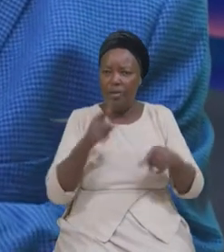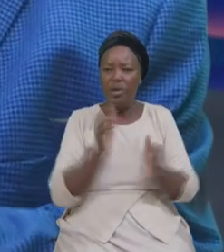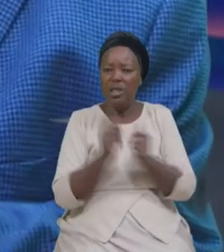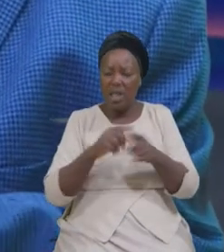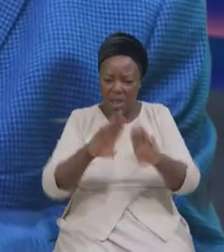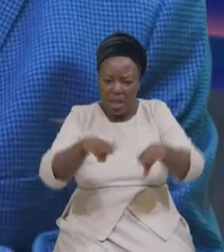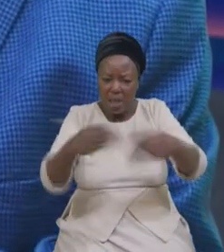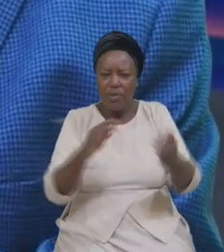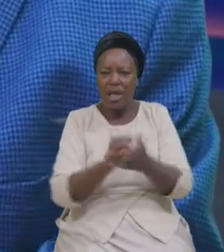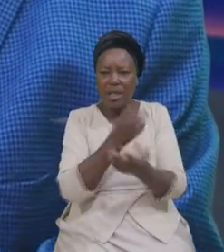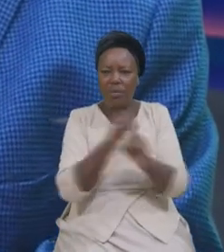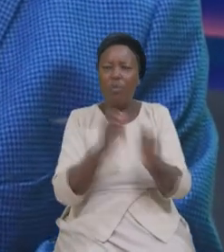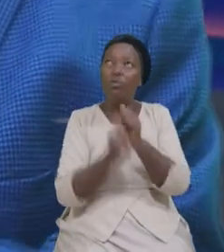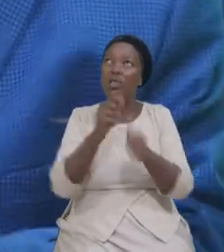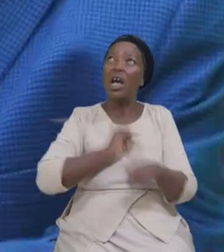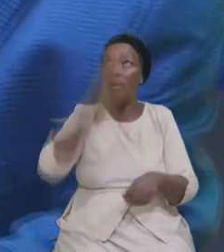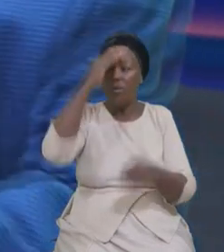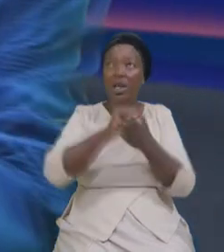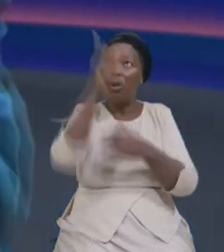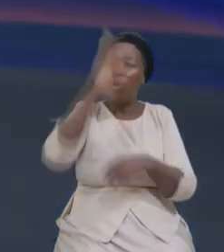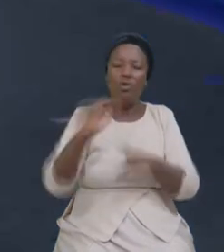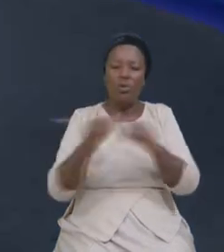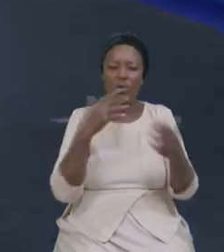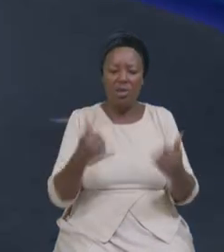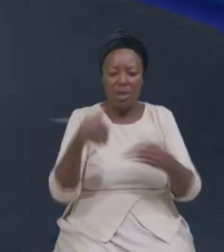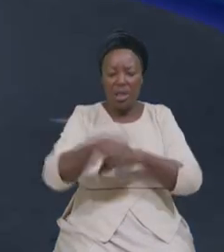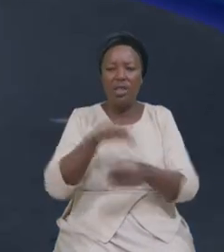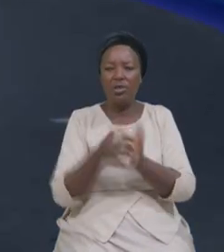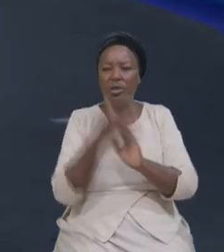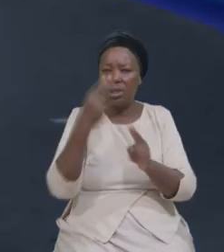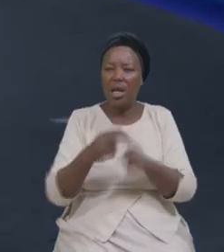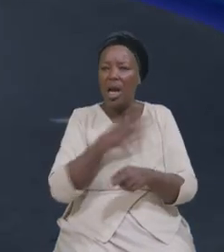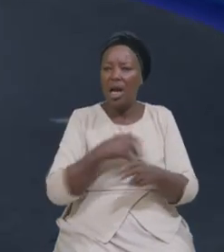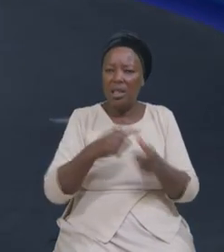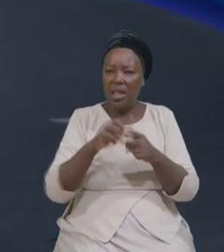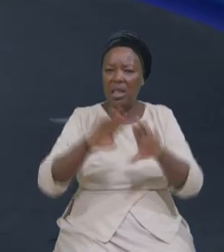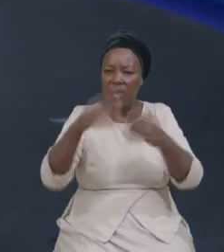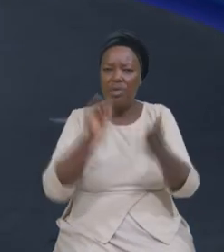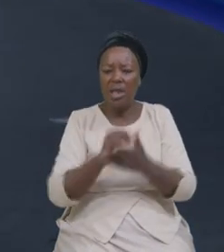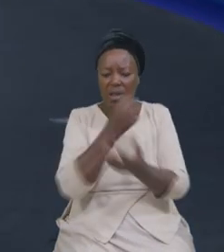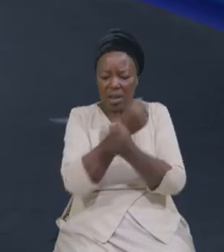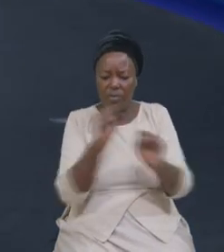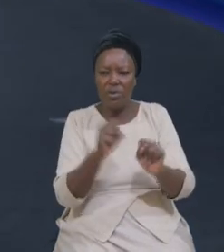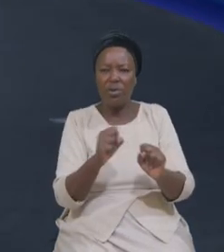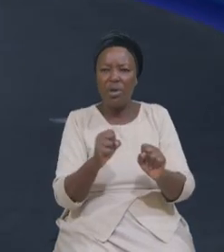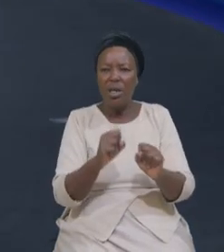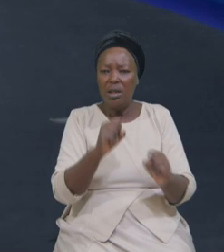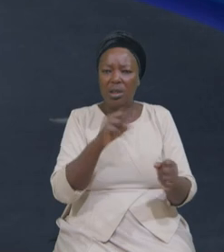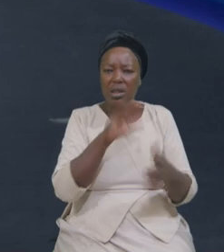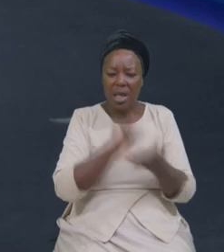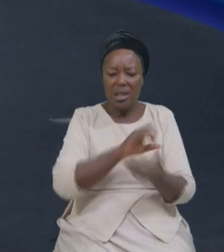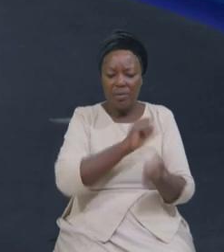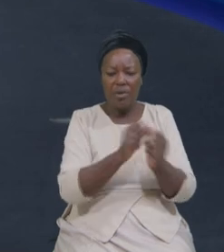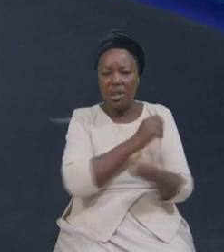which he will give tonight if he has not given already. And that salvation transforms every